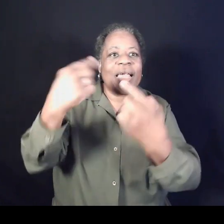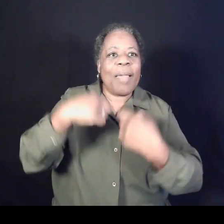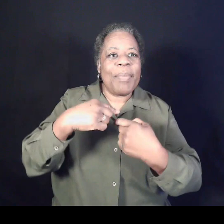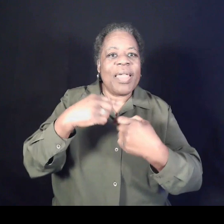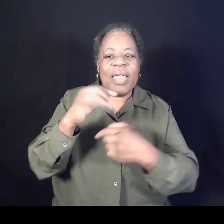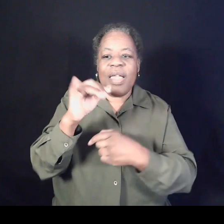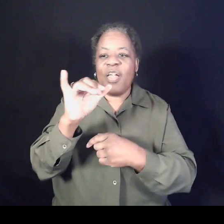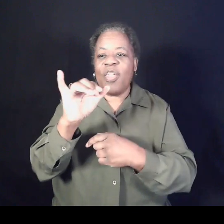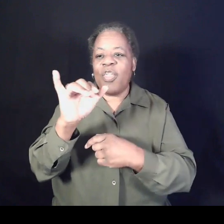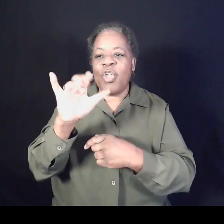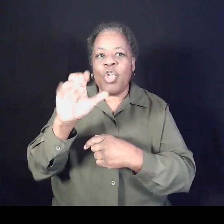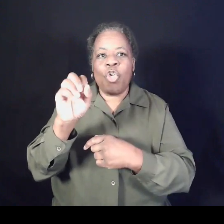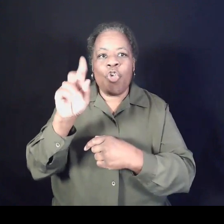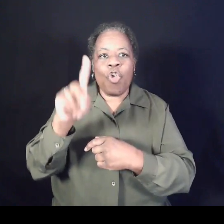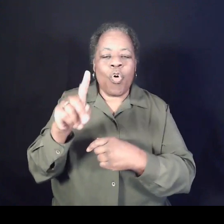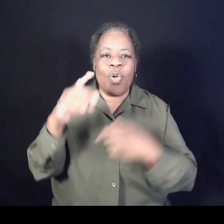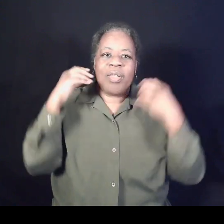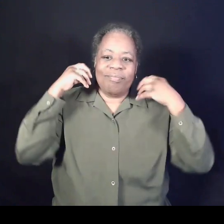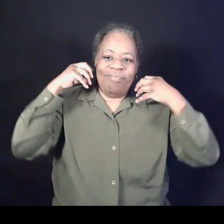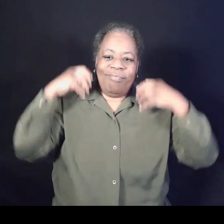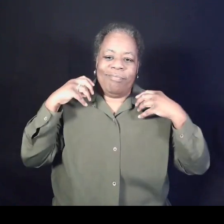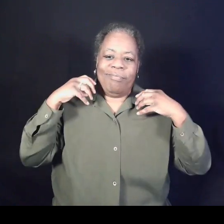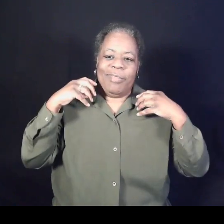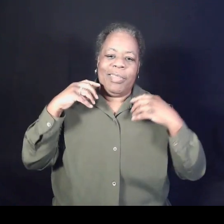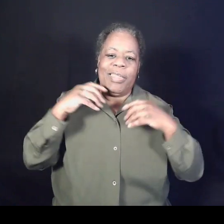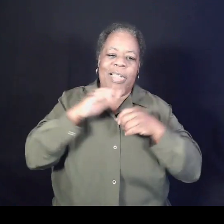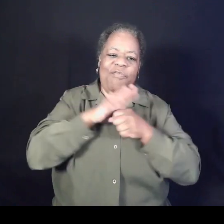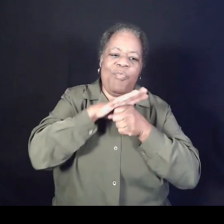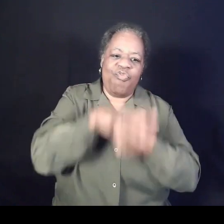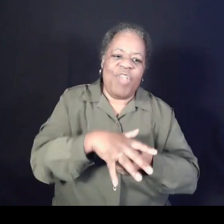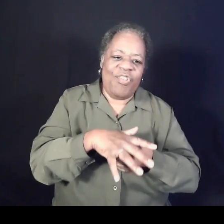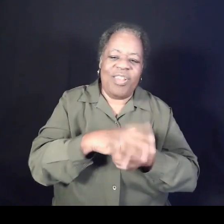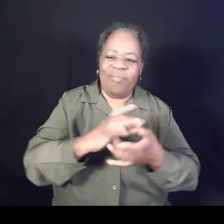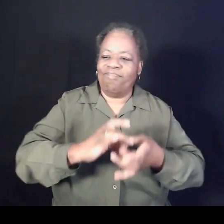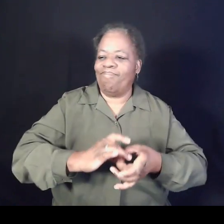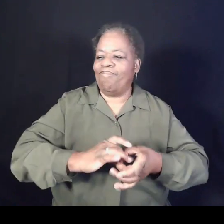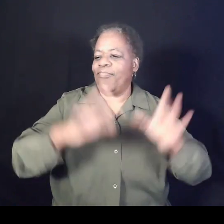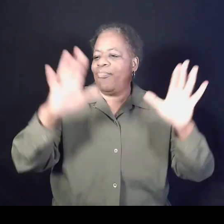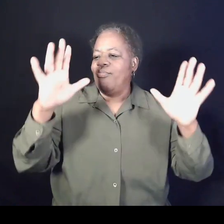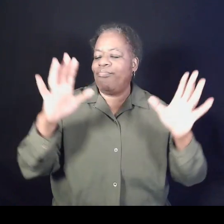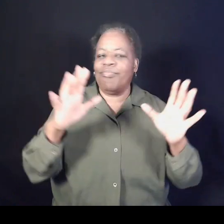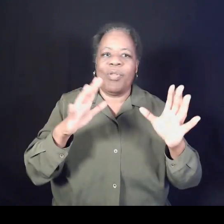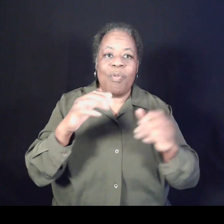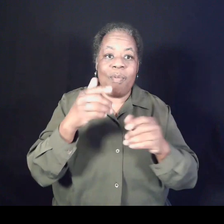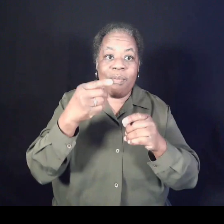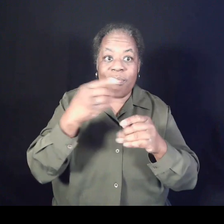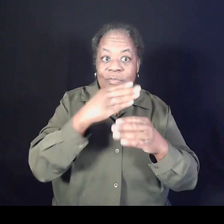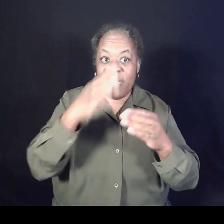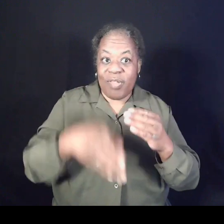and the rod of injustice will be shattered, and there will be justice for all.